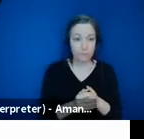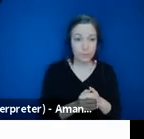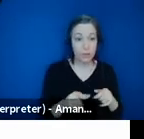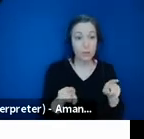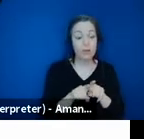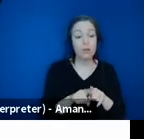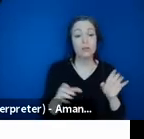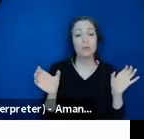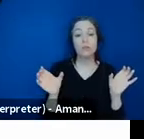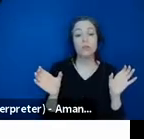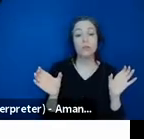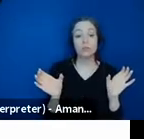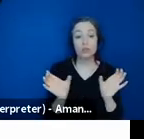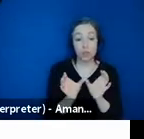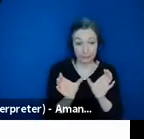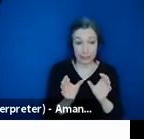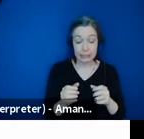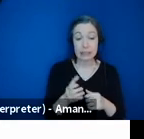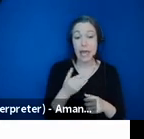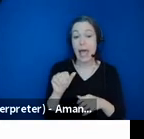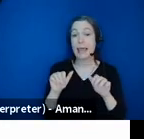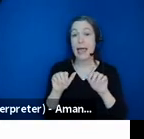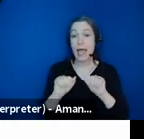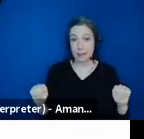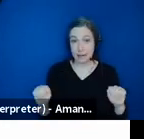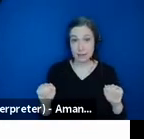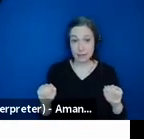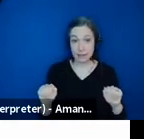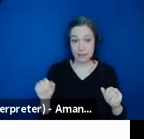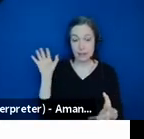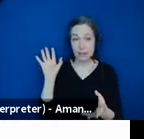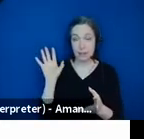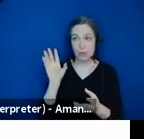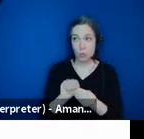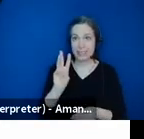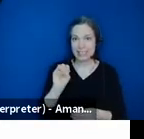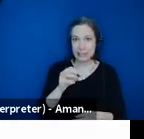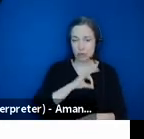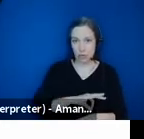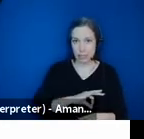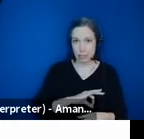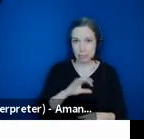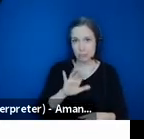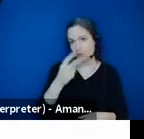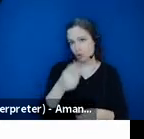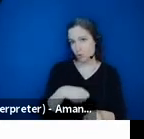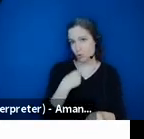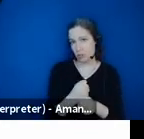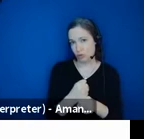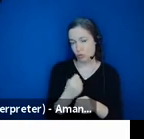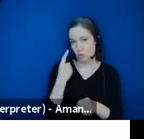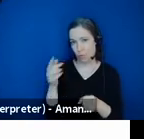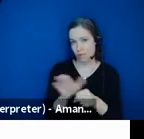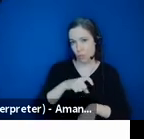a full time student. And then associate degrees, which are 60 credits or be the length of two years for full time students and